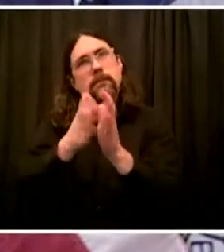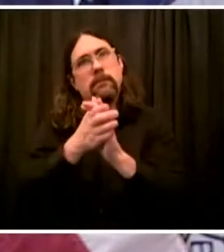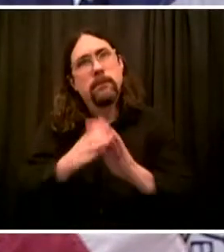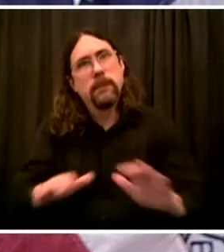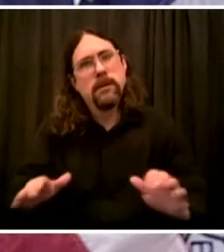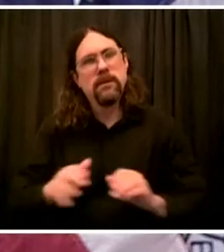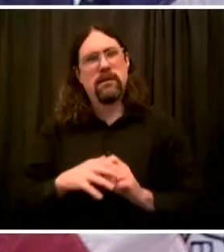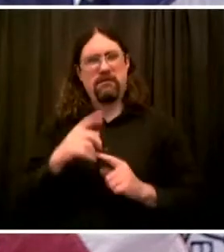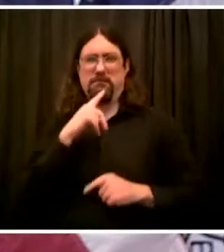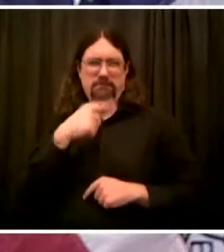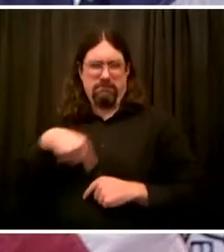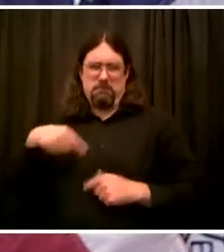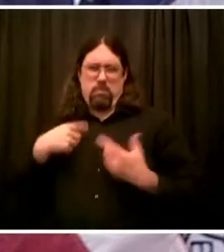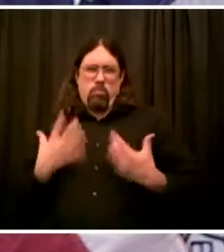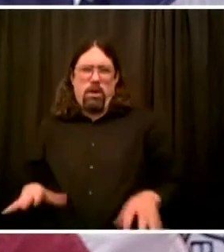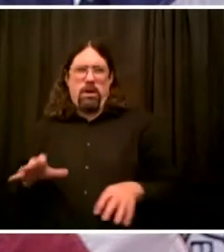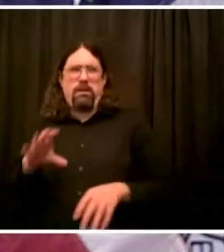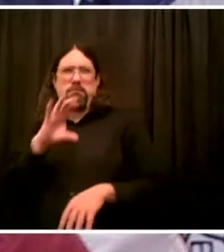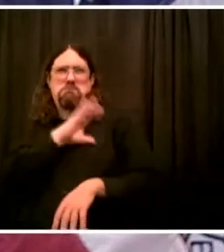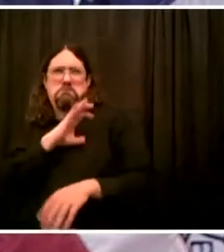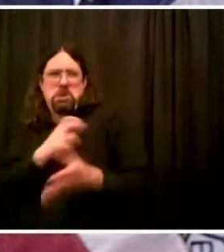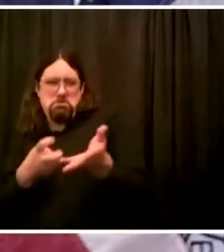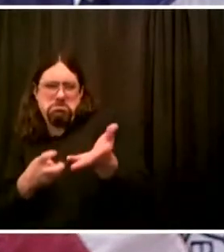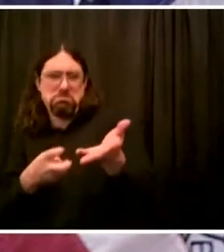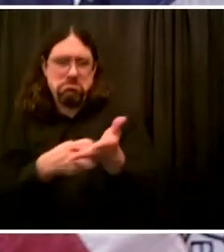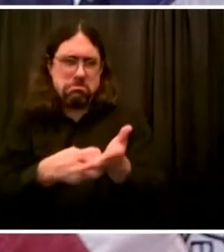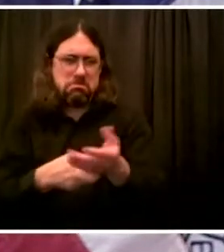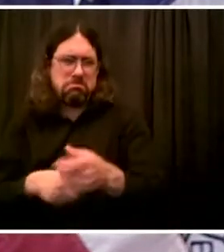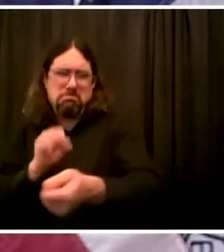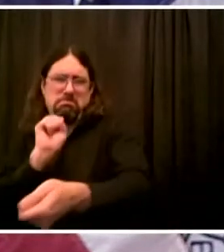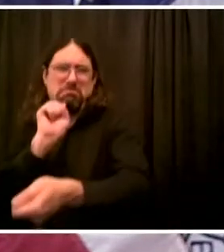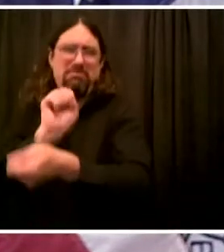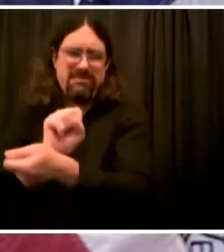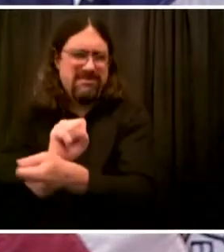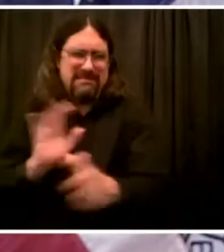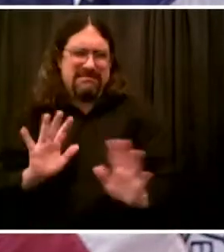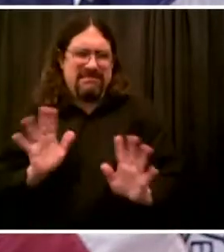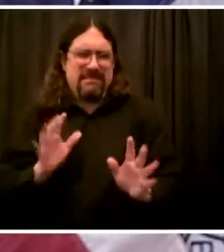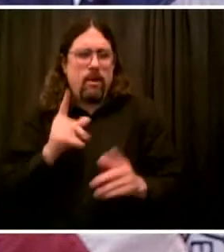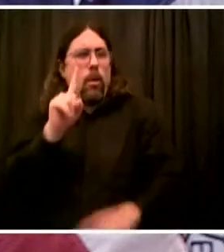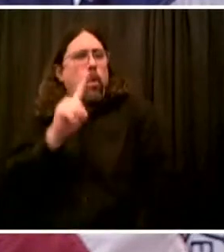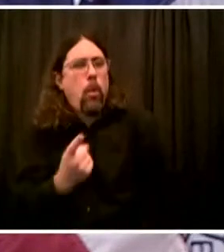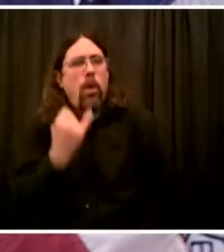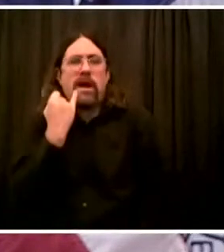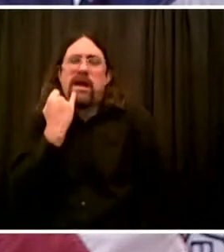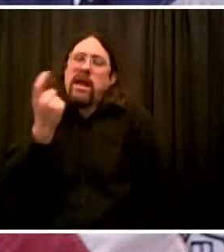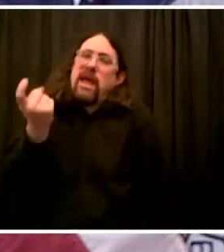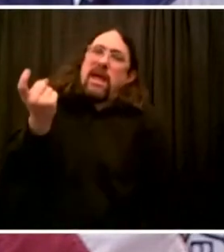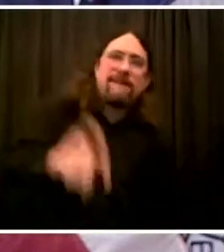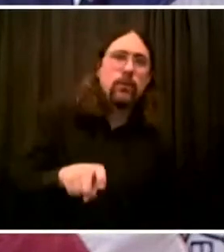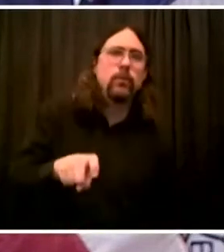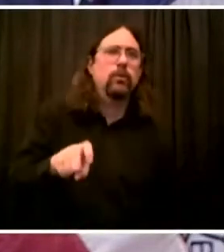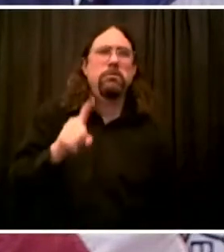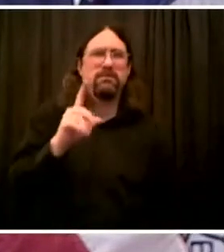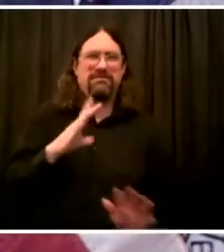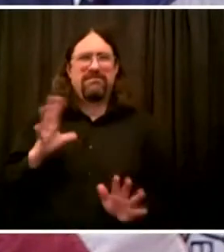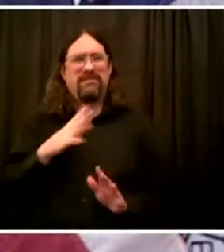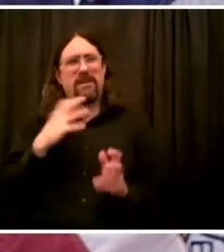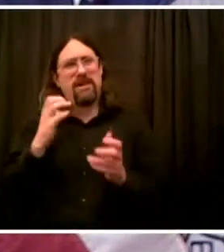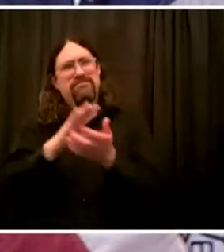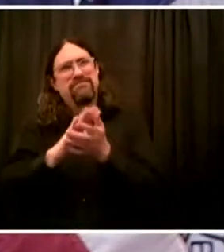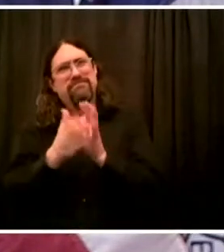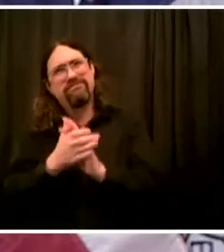were deeply troubling. We saw another video last night. And like every human situation, there are complexities,